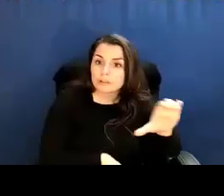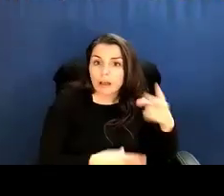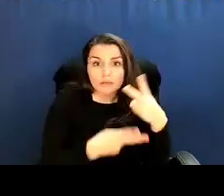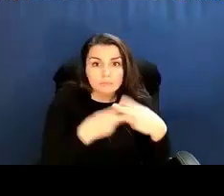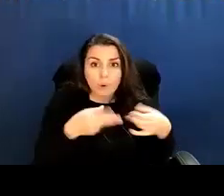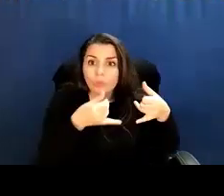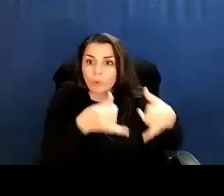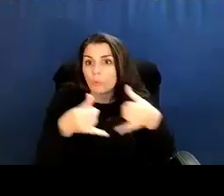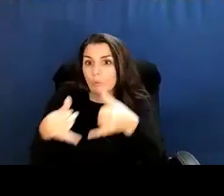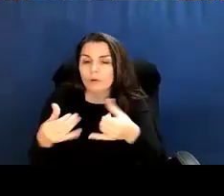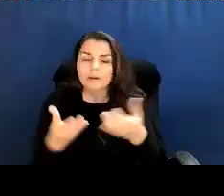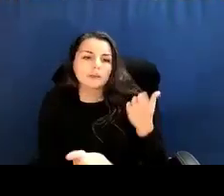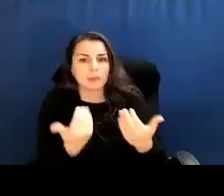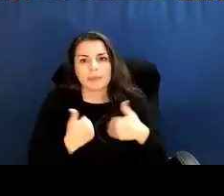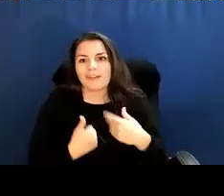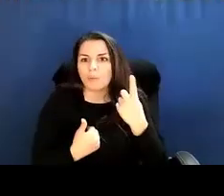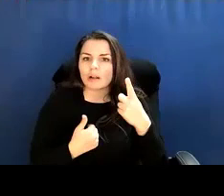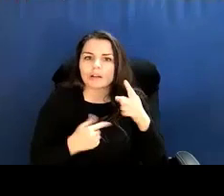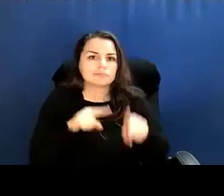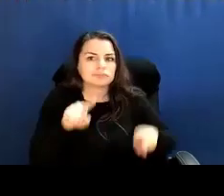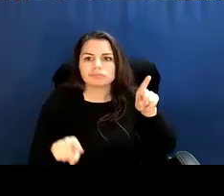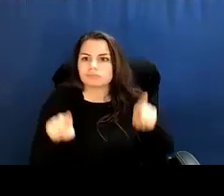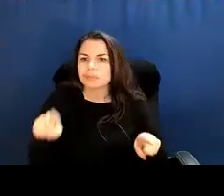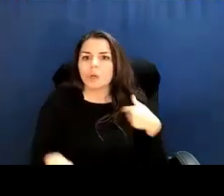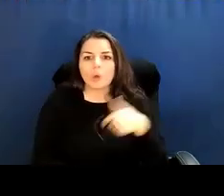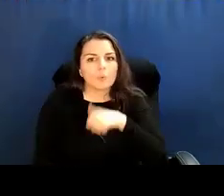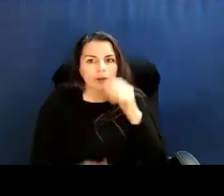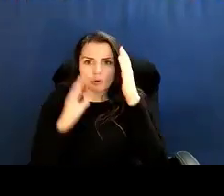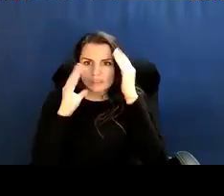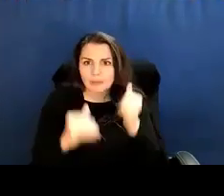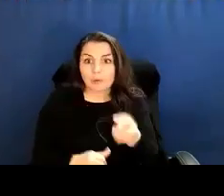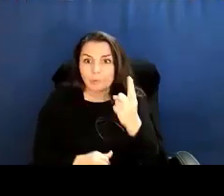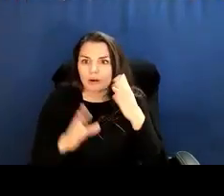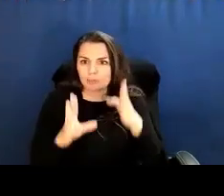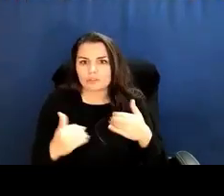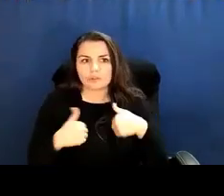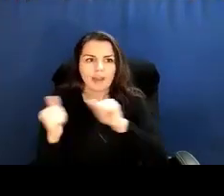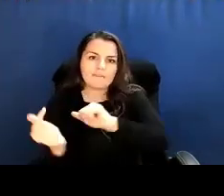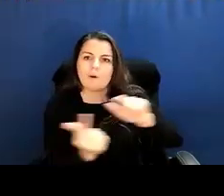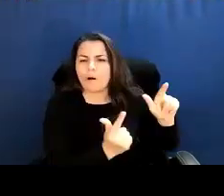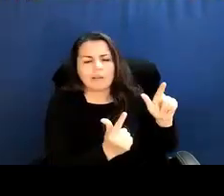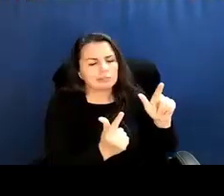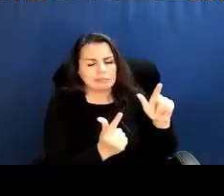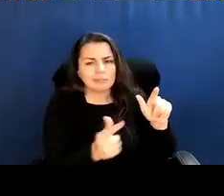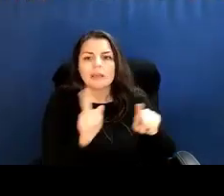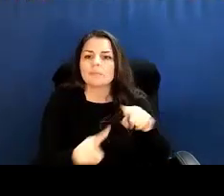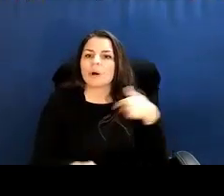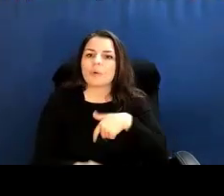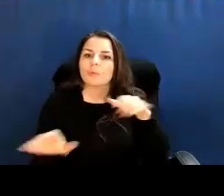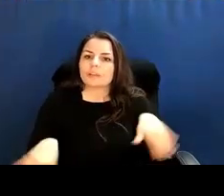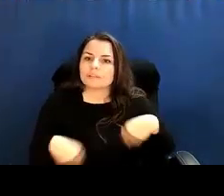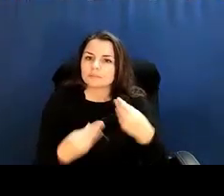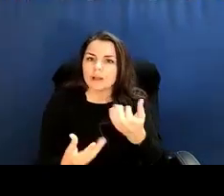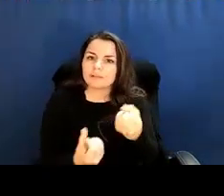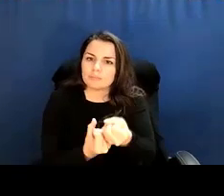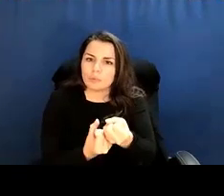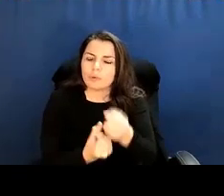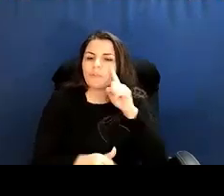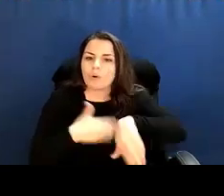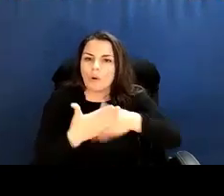they may just have one. We don't expect any one person to have all of these, but we provide support for these particular stages